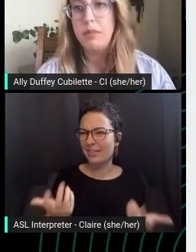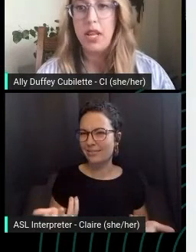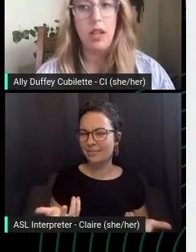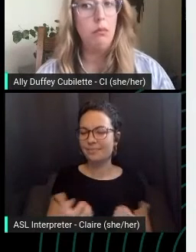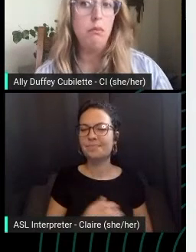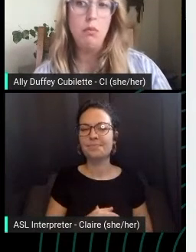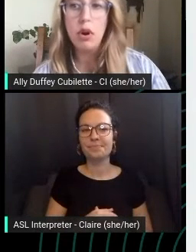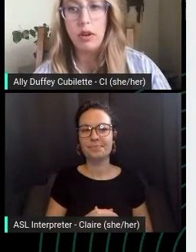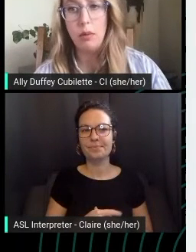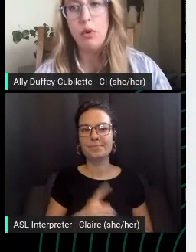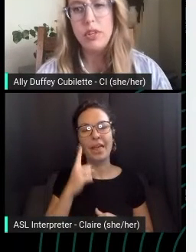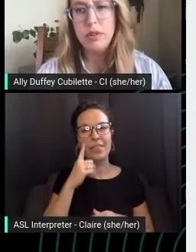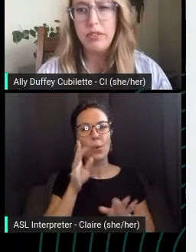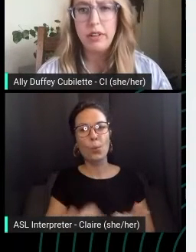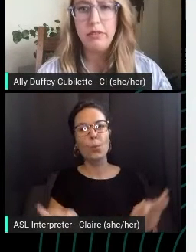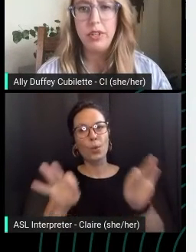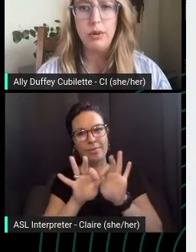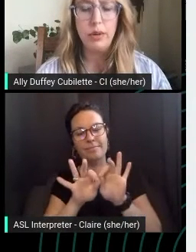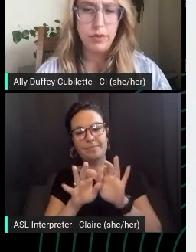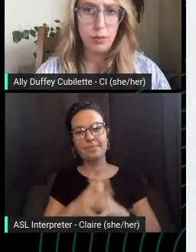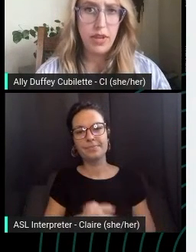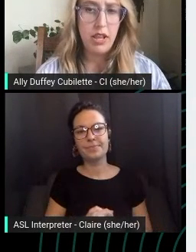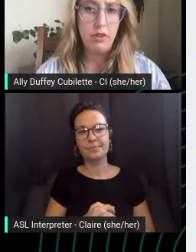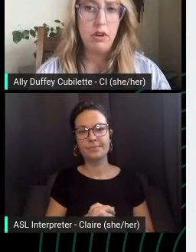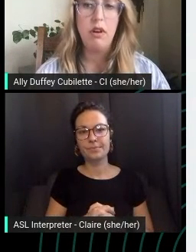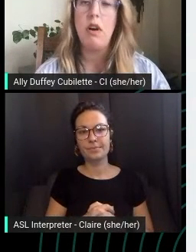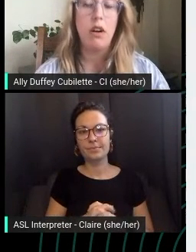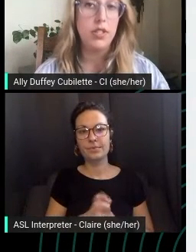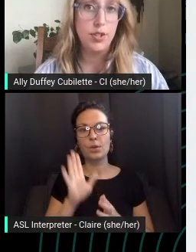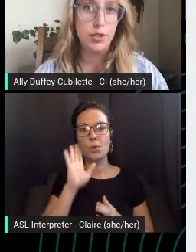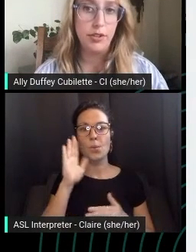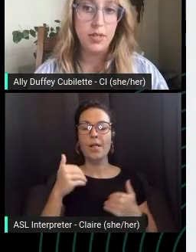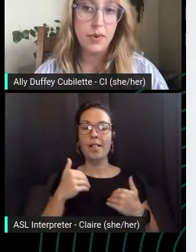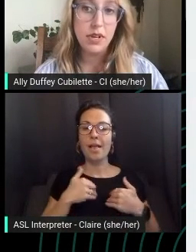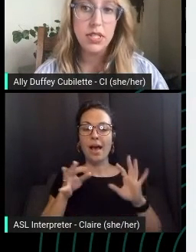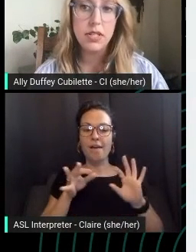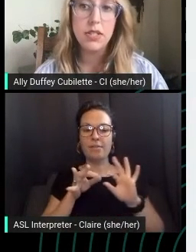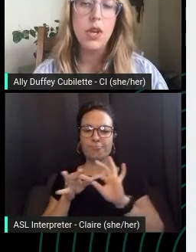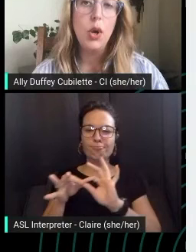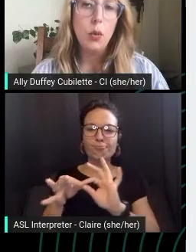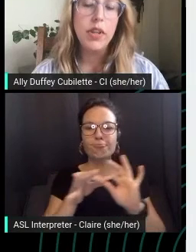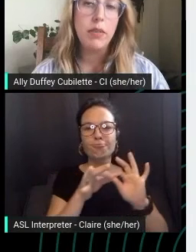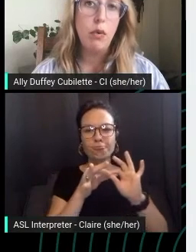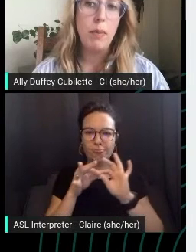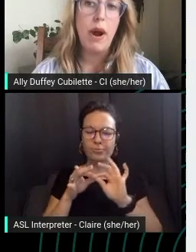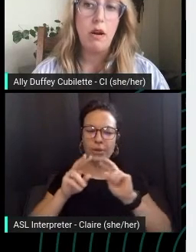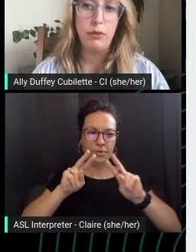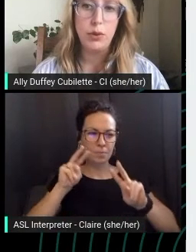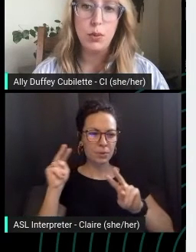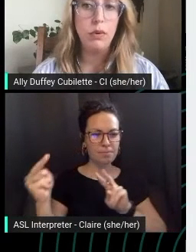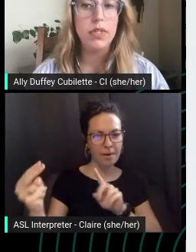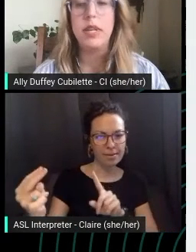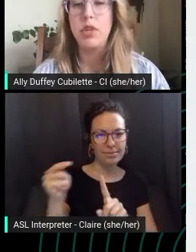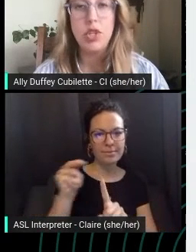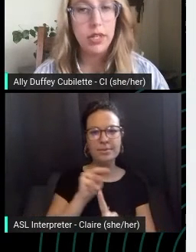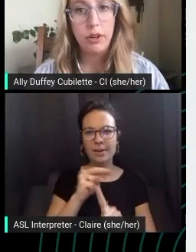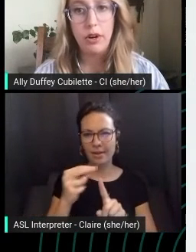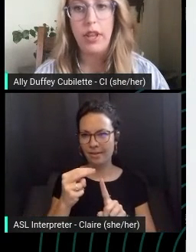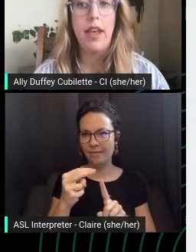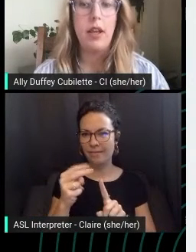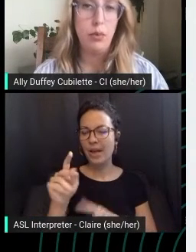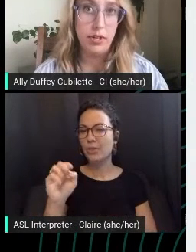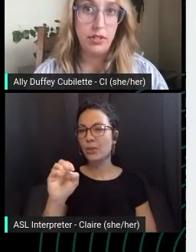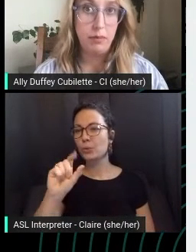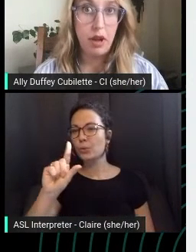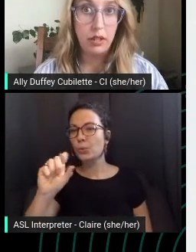data, meaning a more unified view of user behavior across digital experiences with more powerful tools like machine